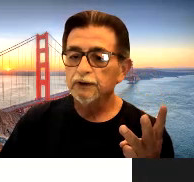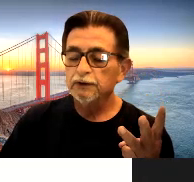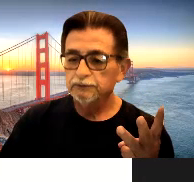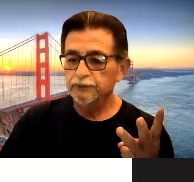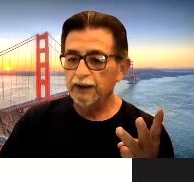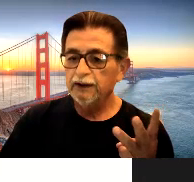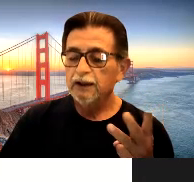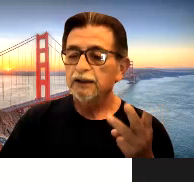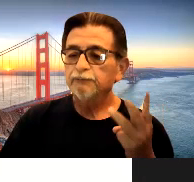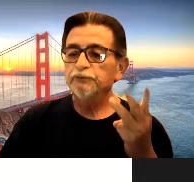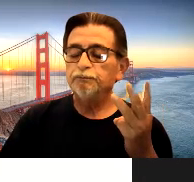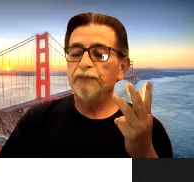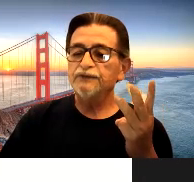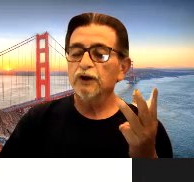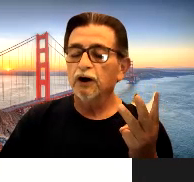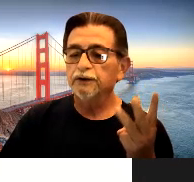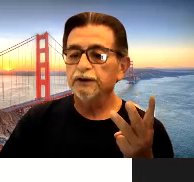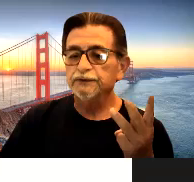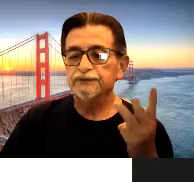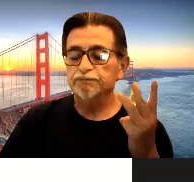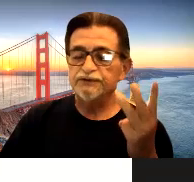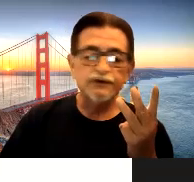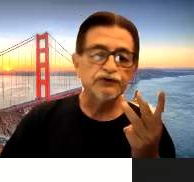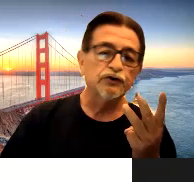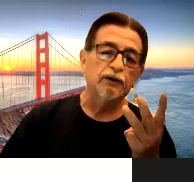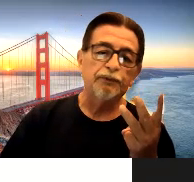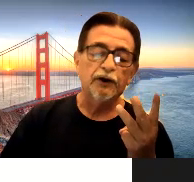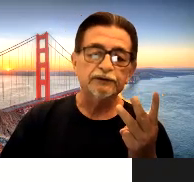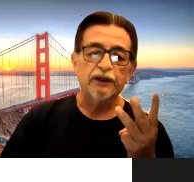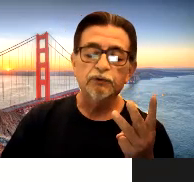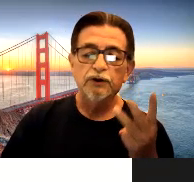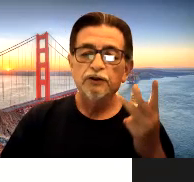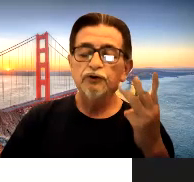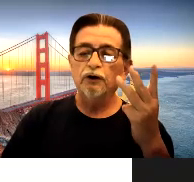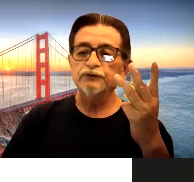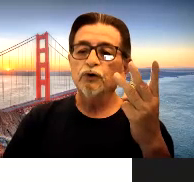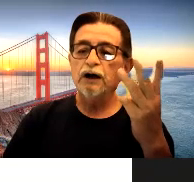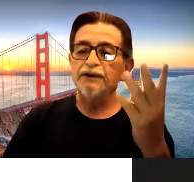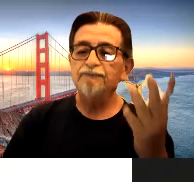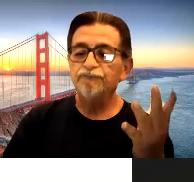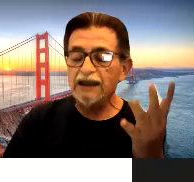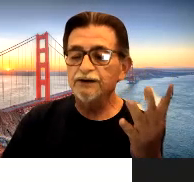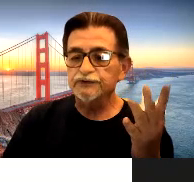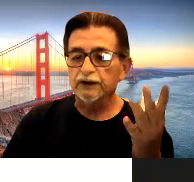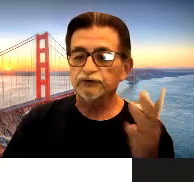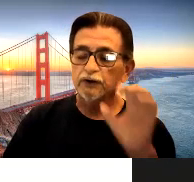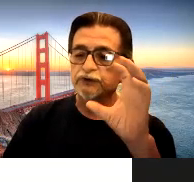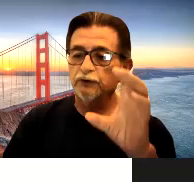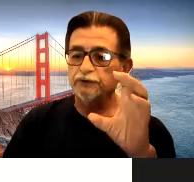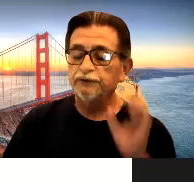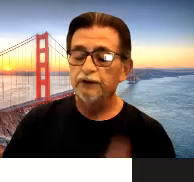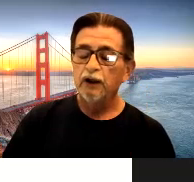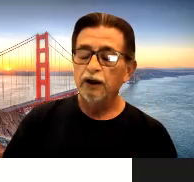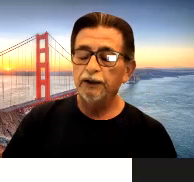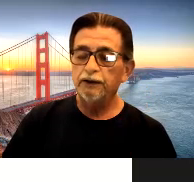neutrons, okay, based on its position on the periodic table. You also know how many valence electrons